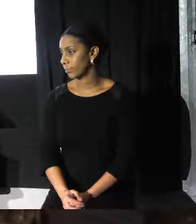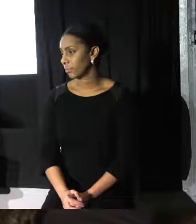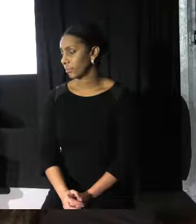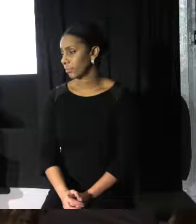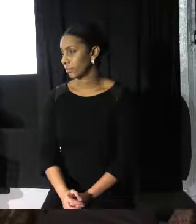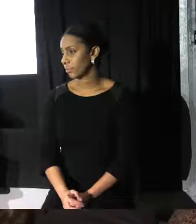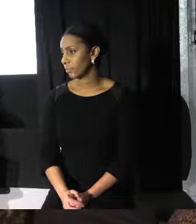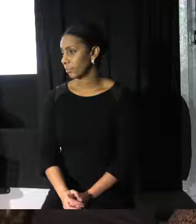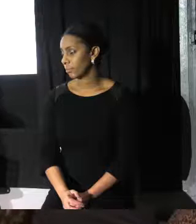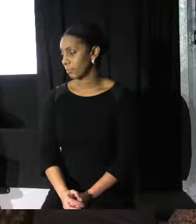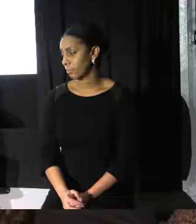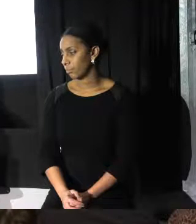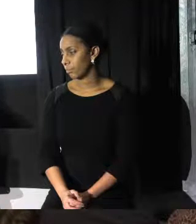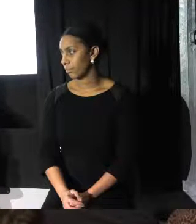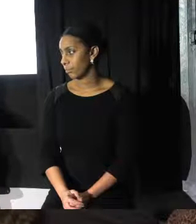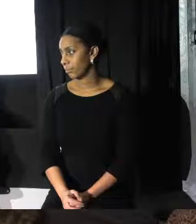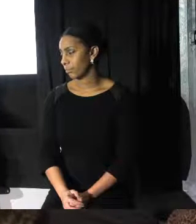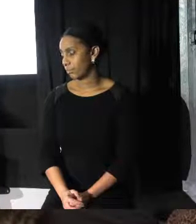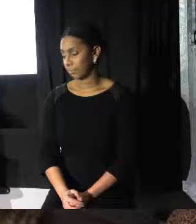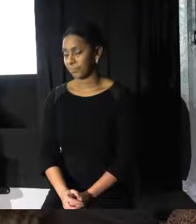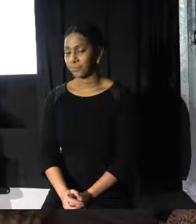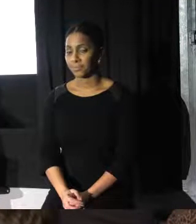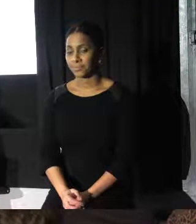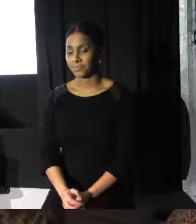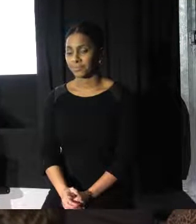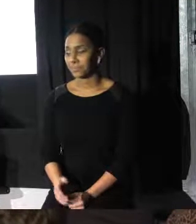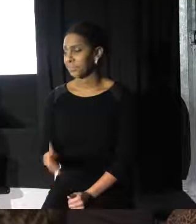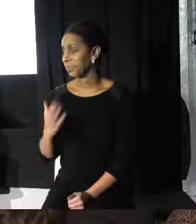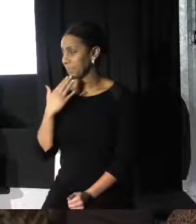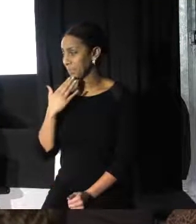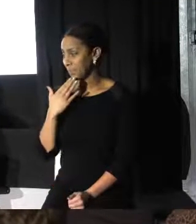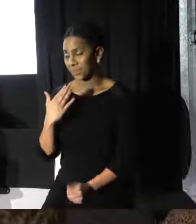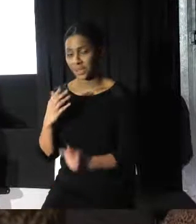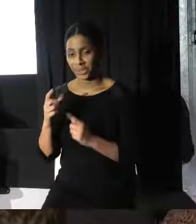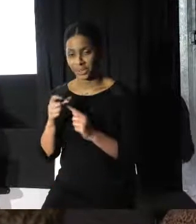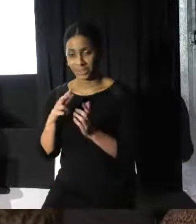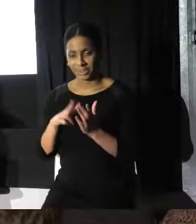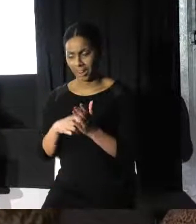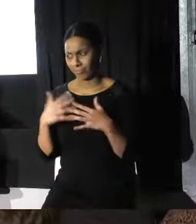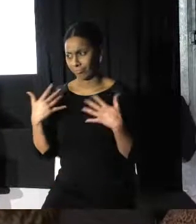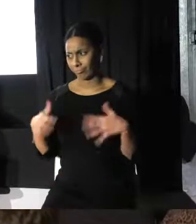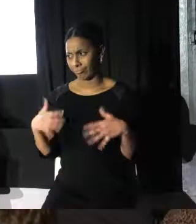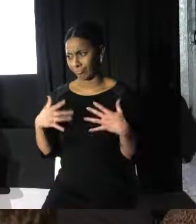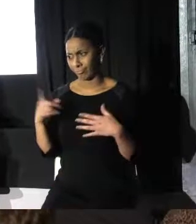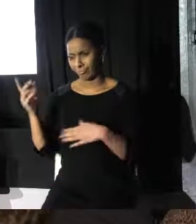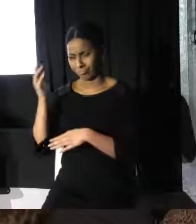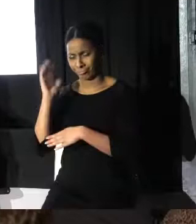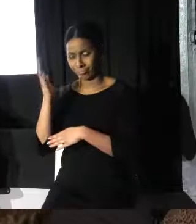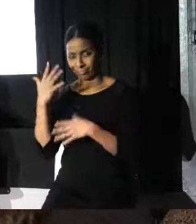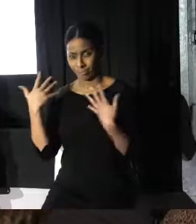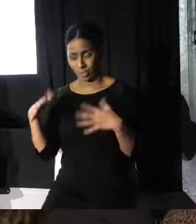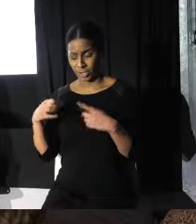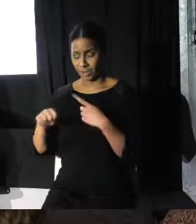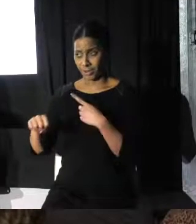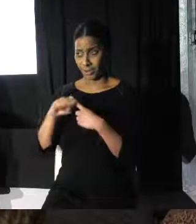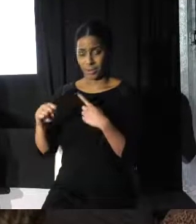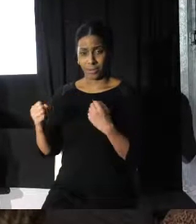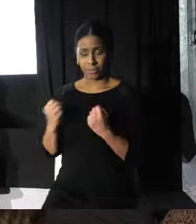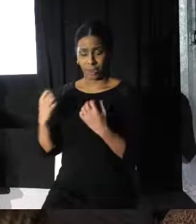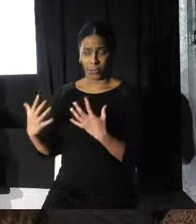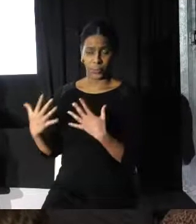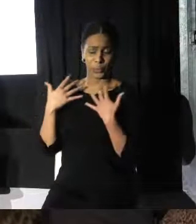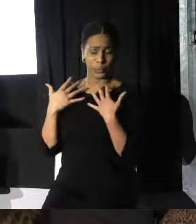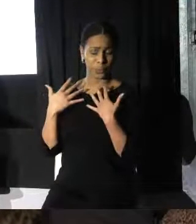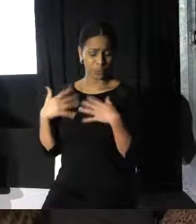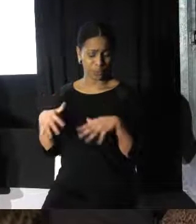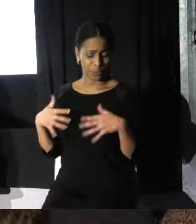Thank you very much, Dan. Thank you. That was very powerful. And I just wanted to say to the audience that we're